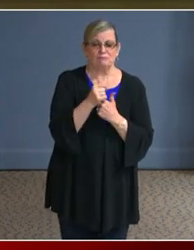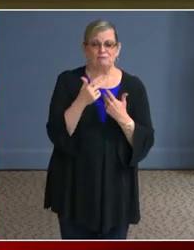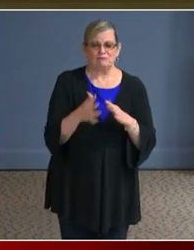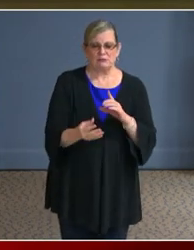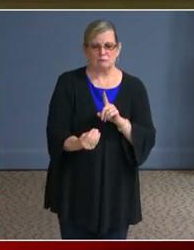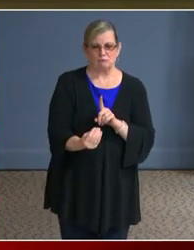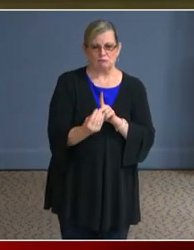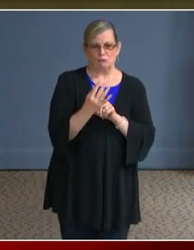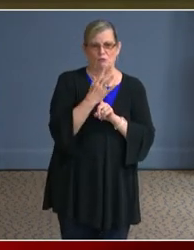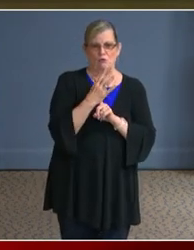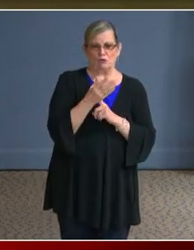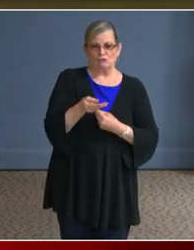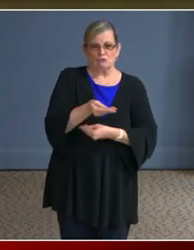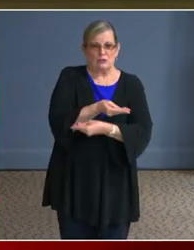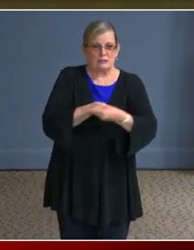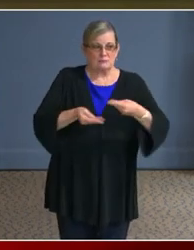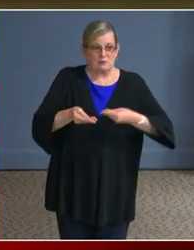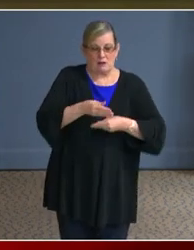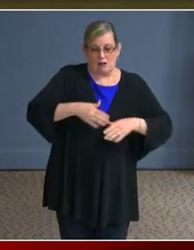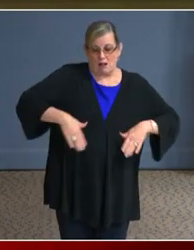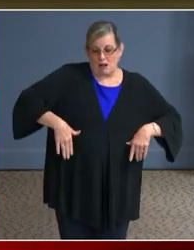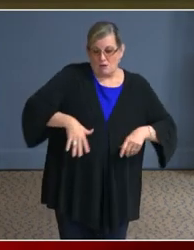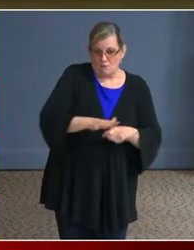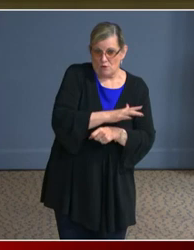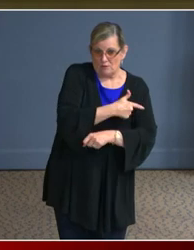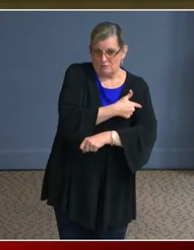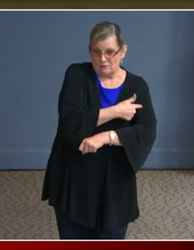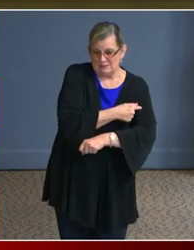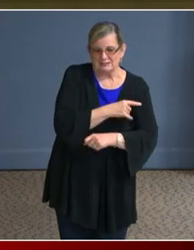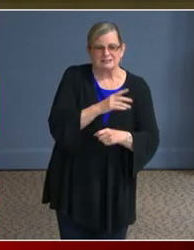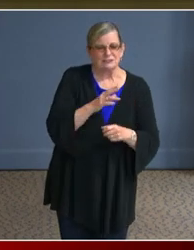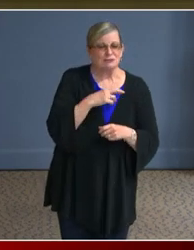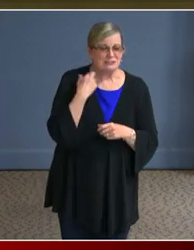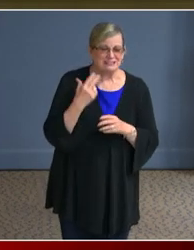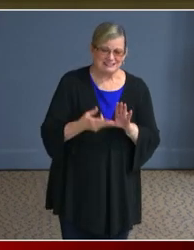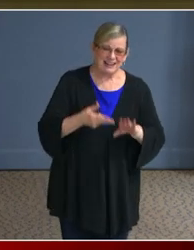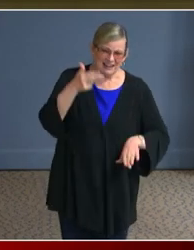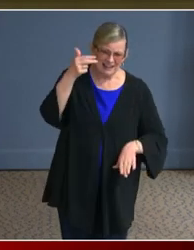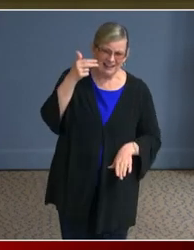those unvaccinated individuals is higher. So